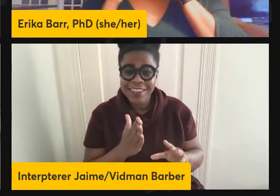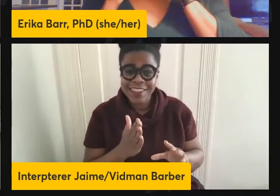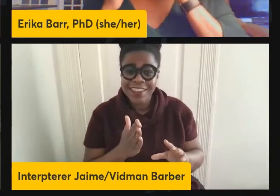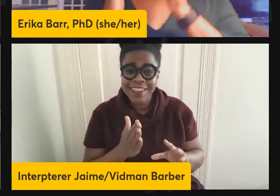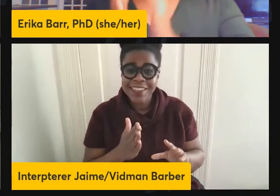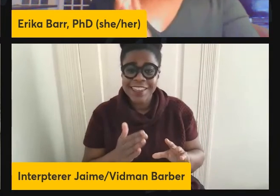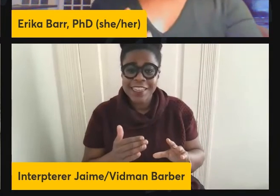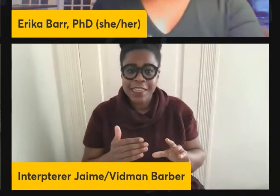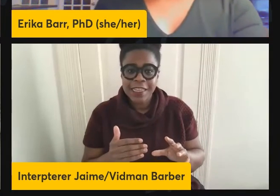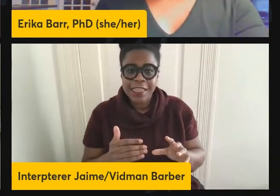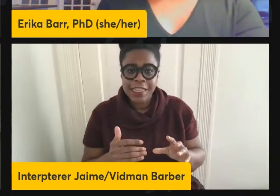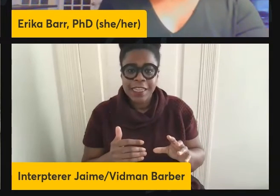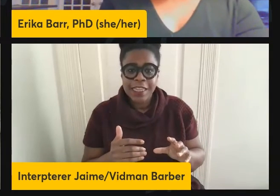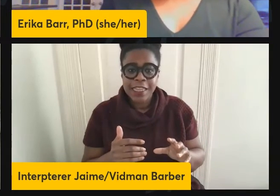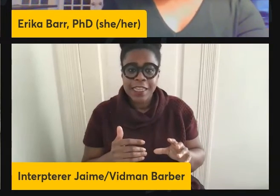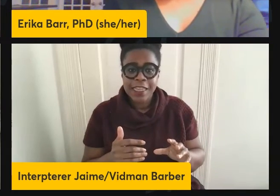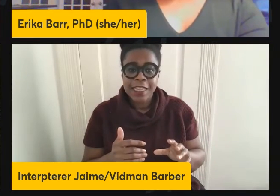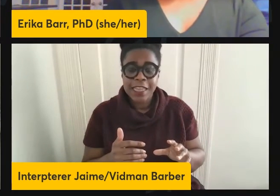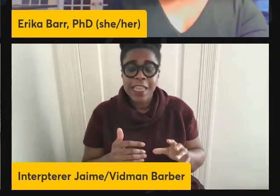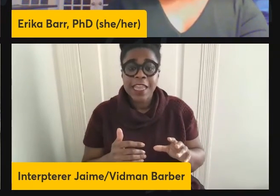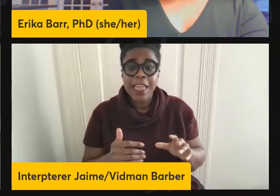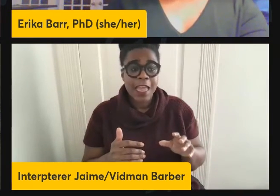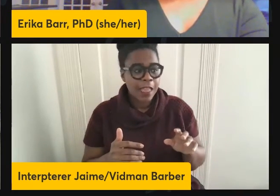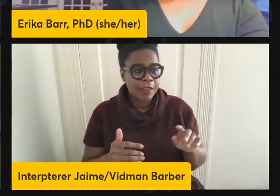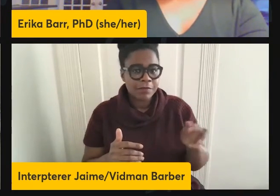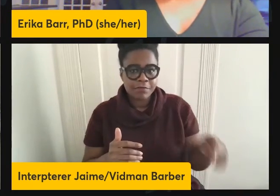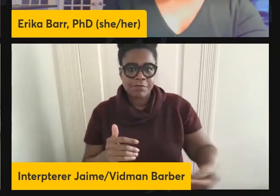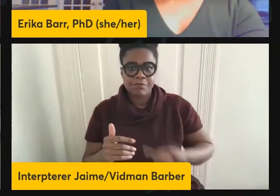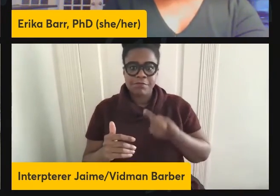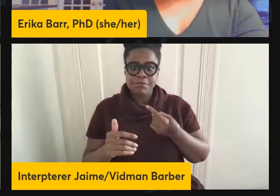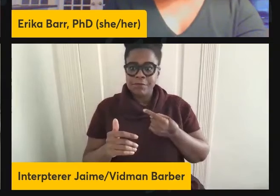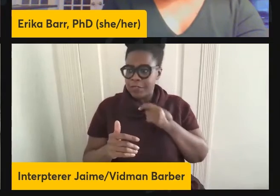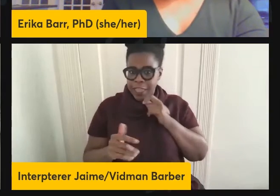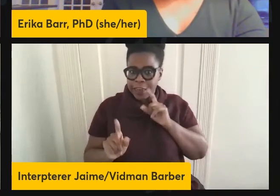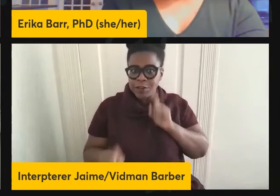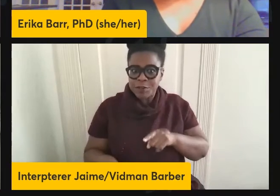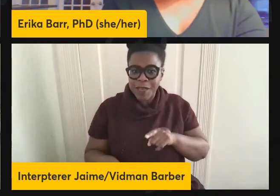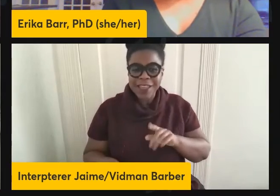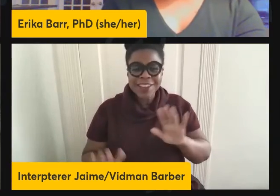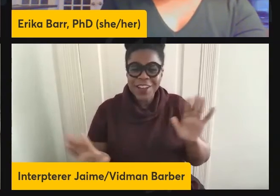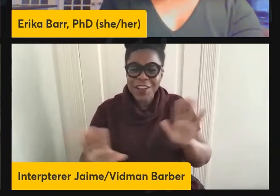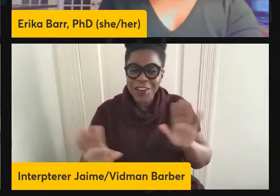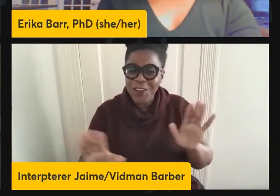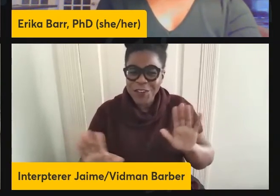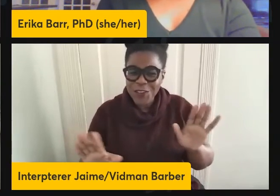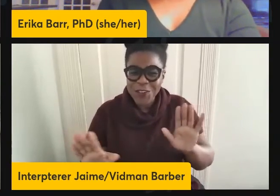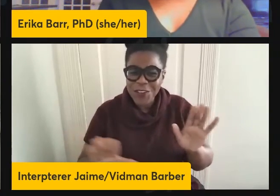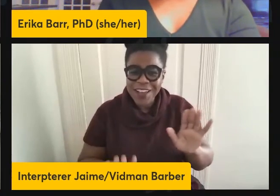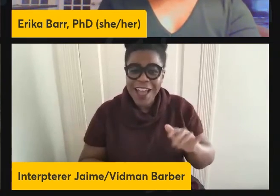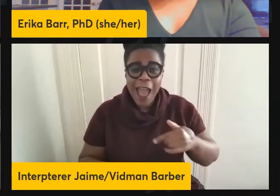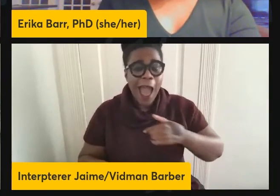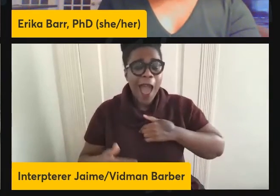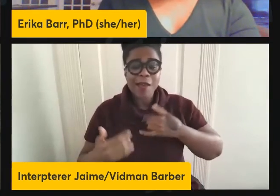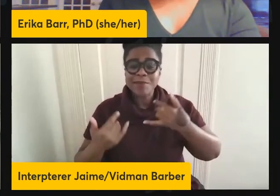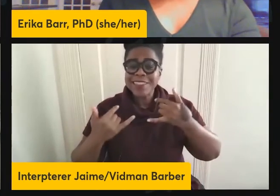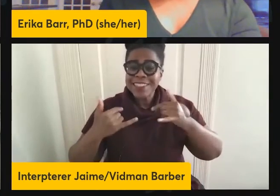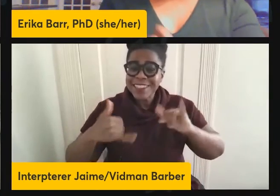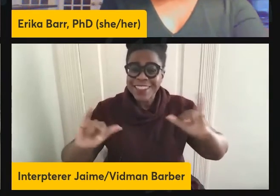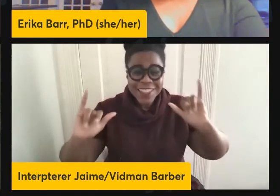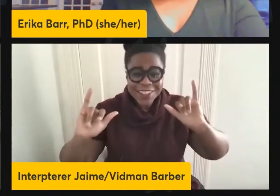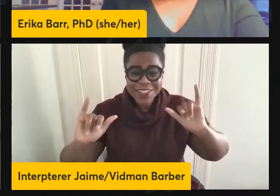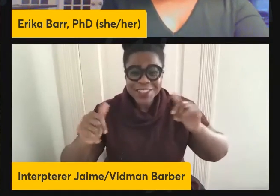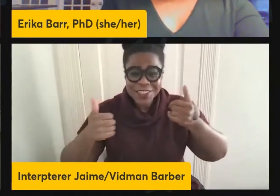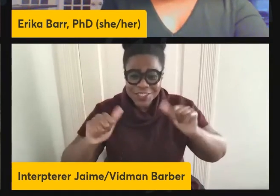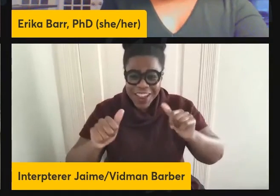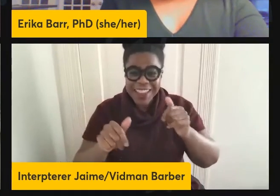don't feel offended if they don't respond to you right away. Don't take it personal. Coming from somebody who's still trying to